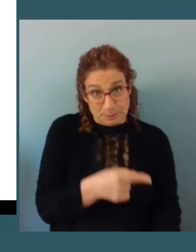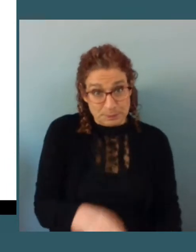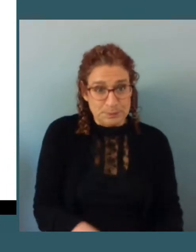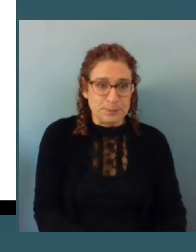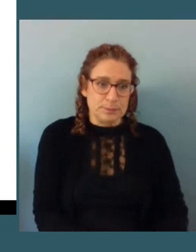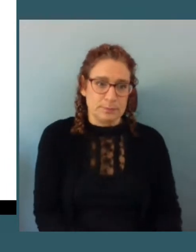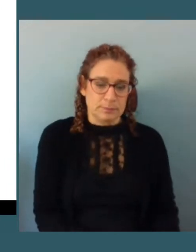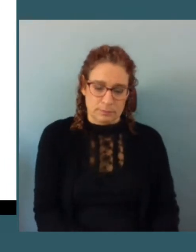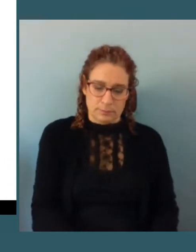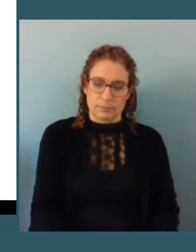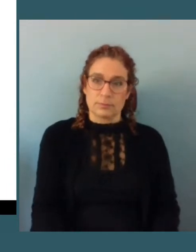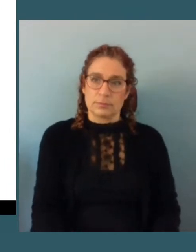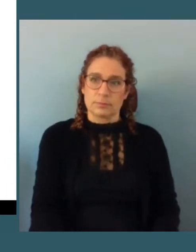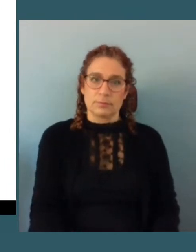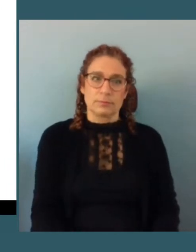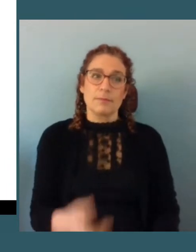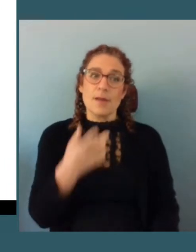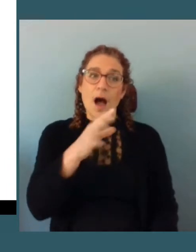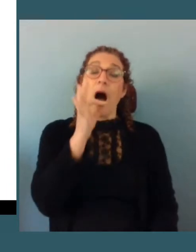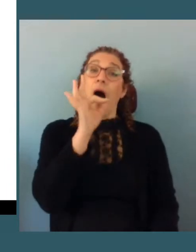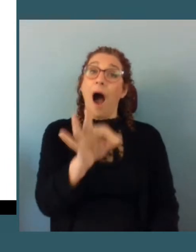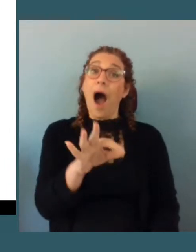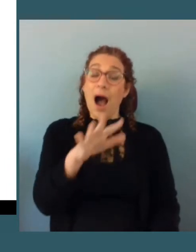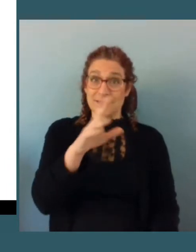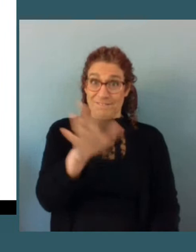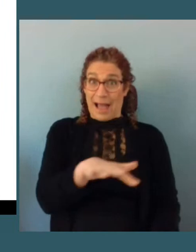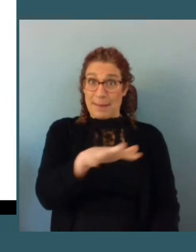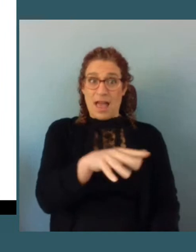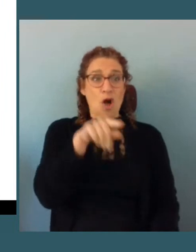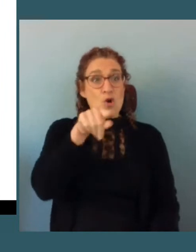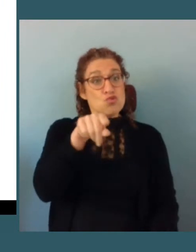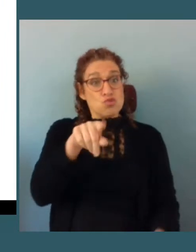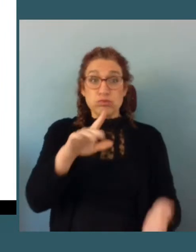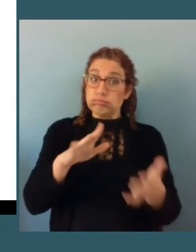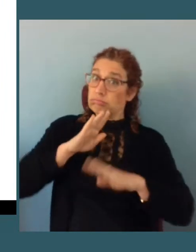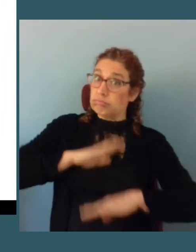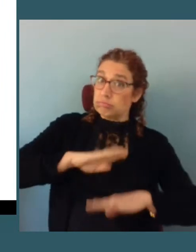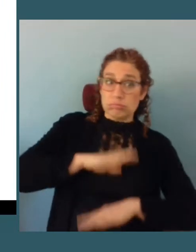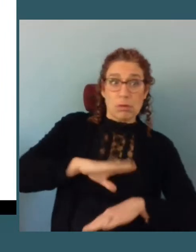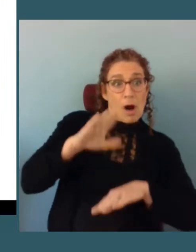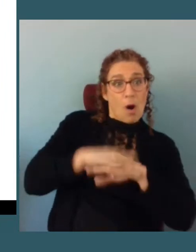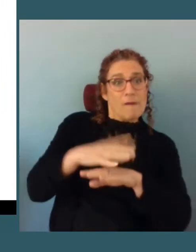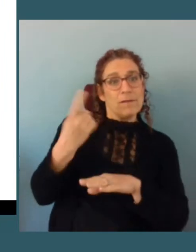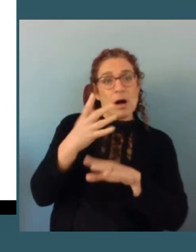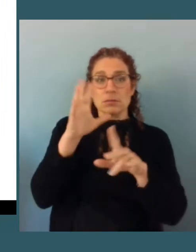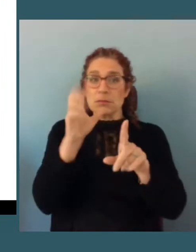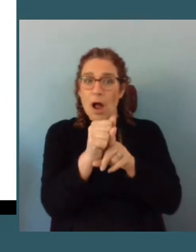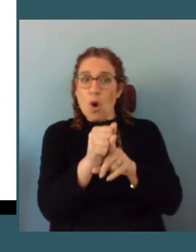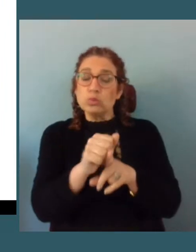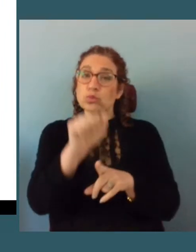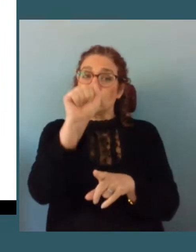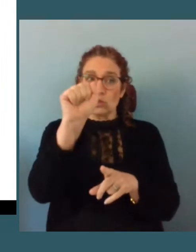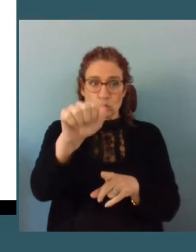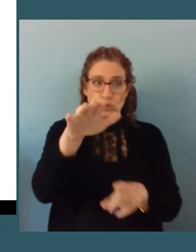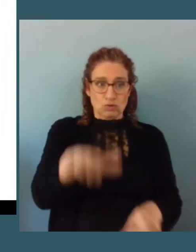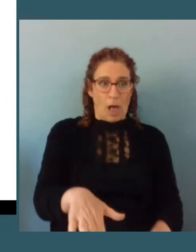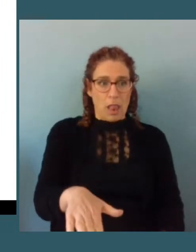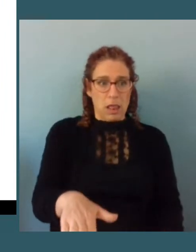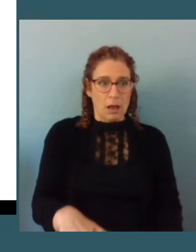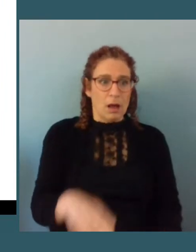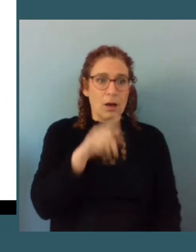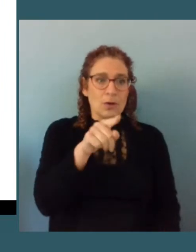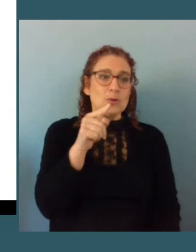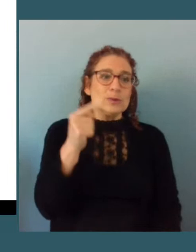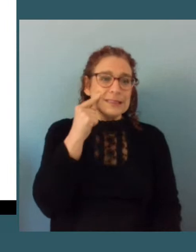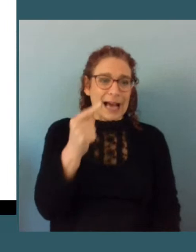So how satisfied is your process of diagnosis for your child? So looking at people who are somewhat satisfied, a little bit satisfied in blue, not